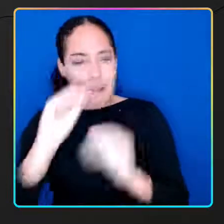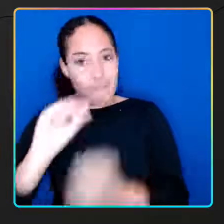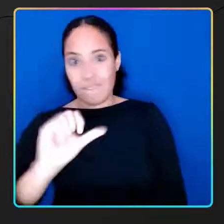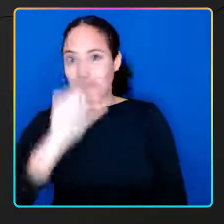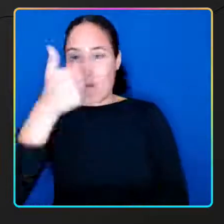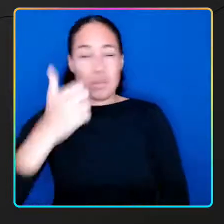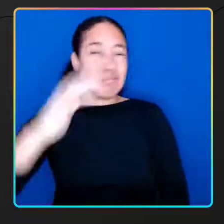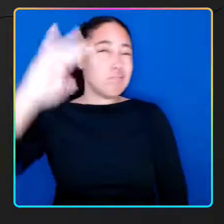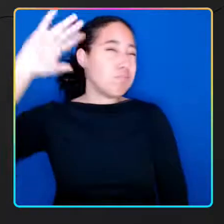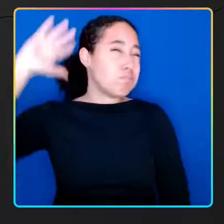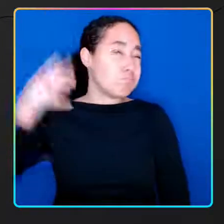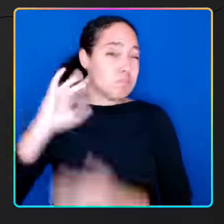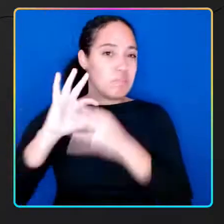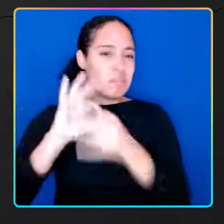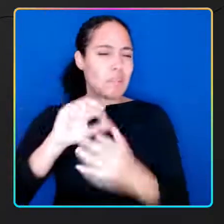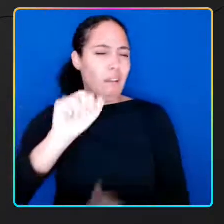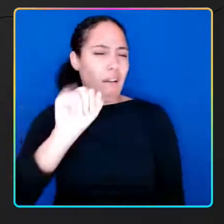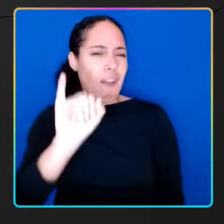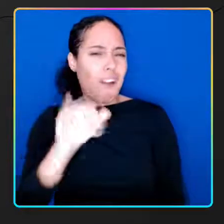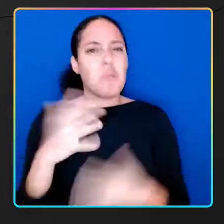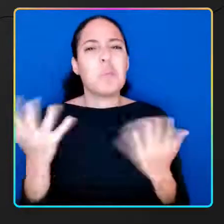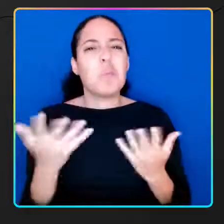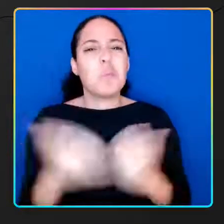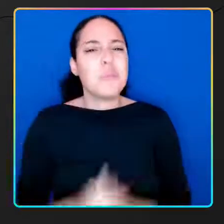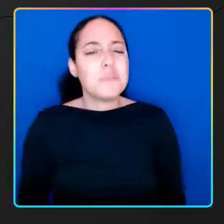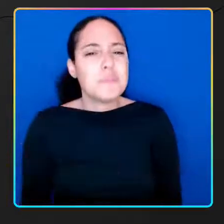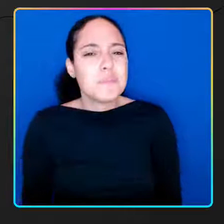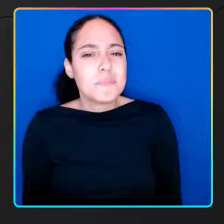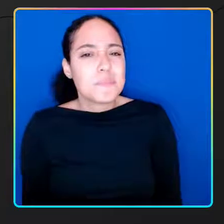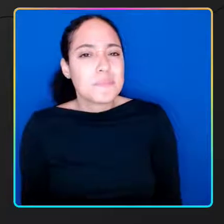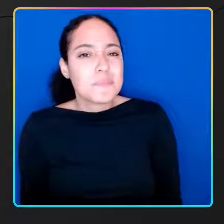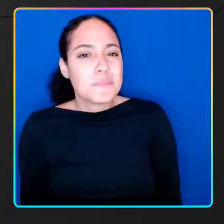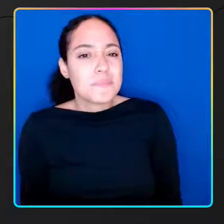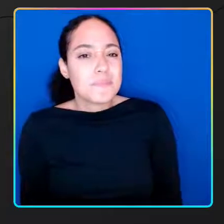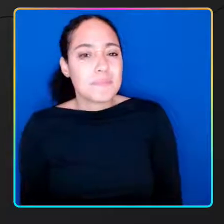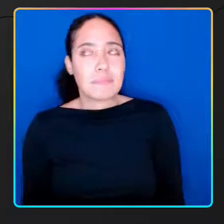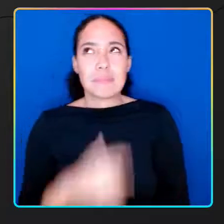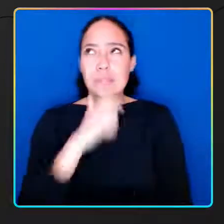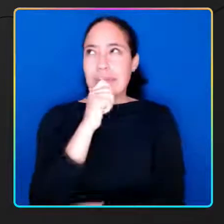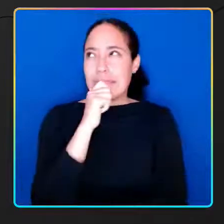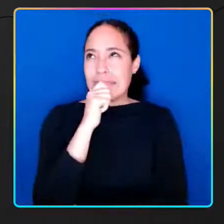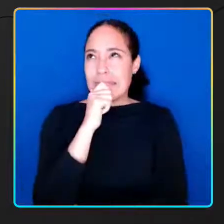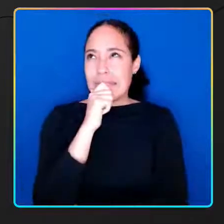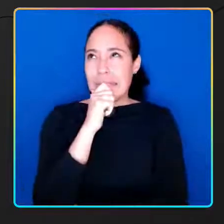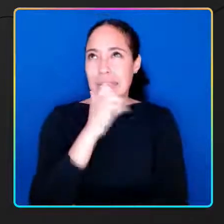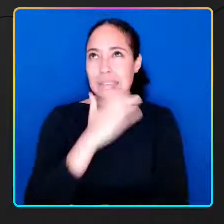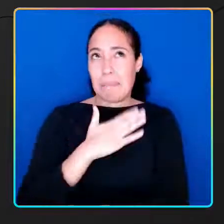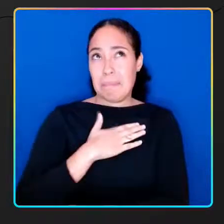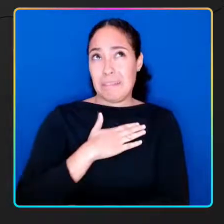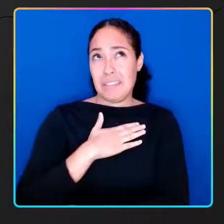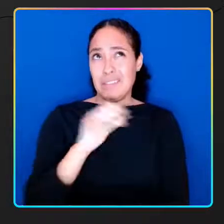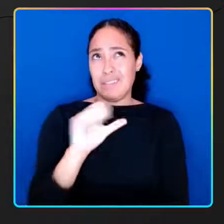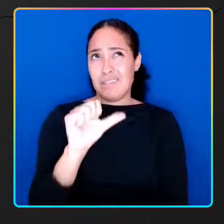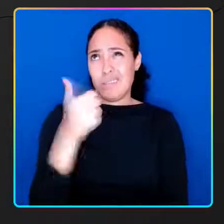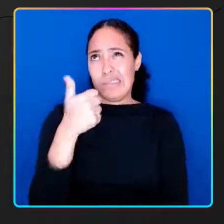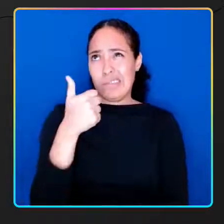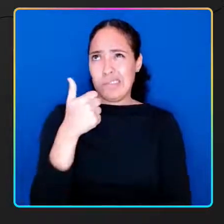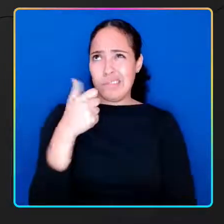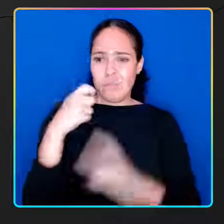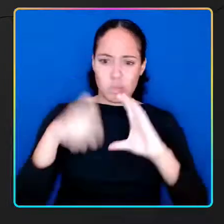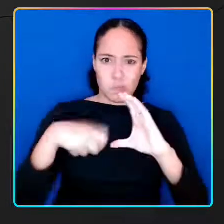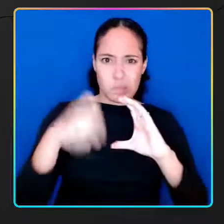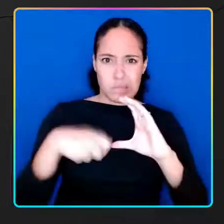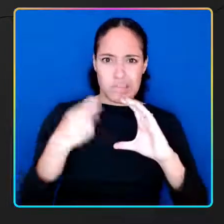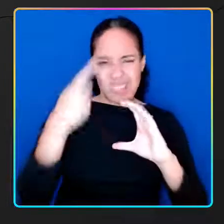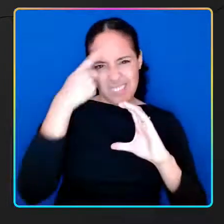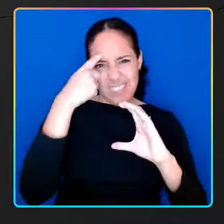you touched when moving to the AI field? I think my first project in class, like a class project,